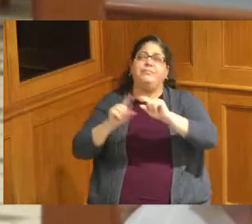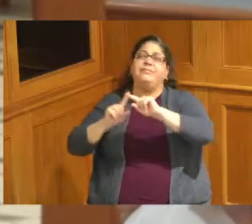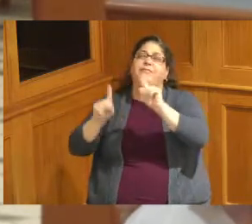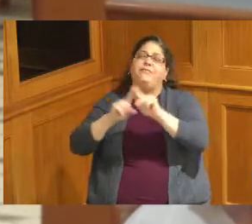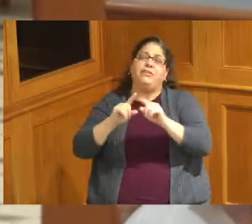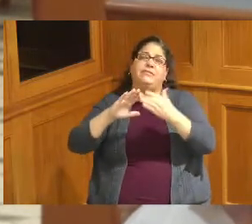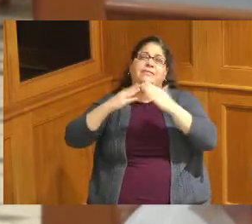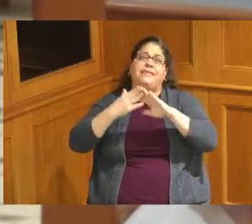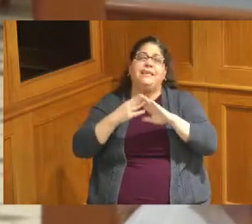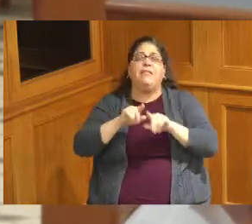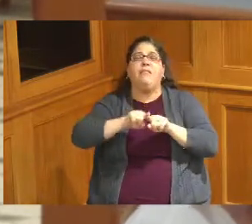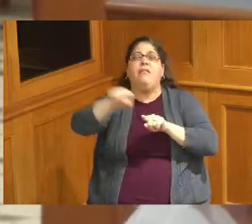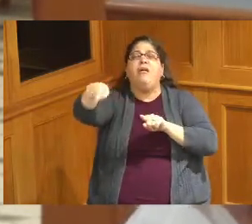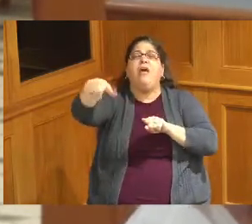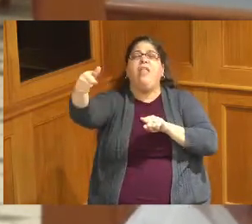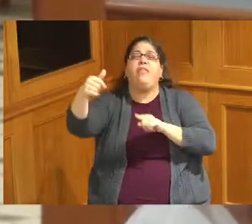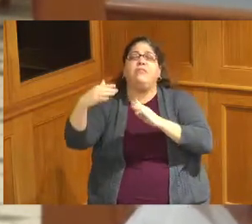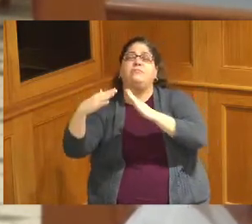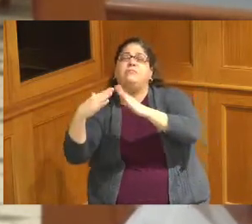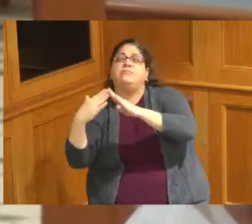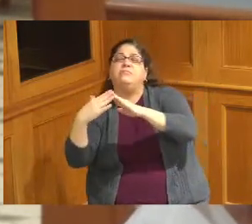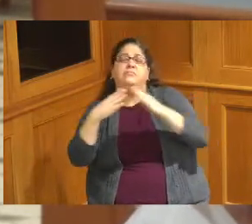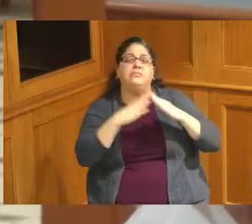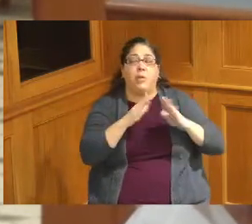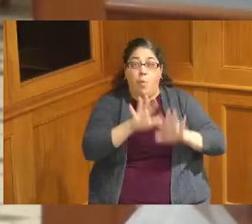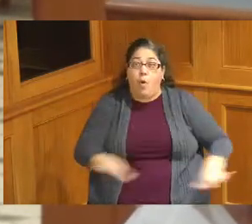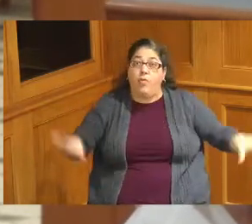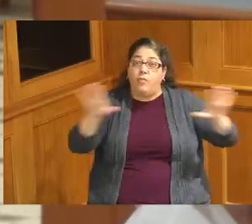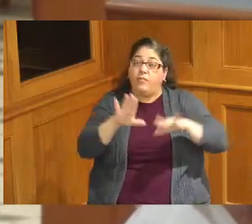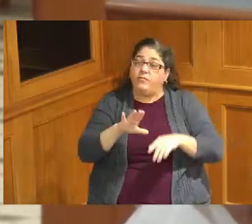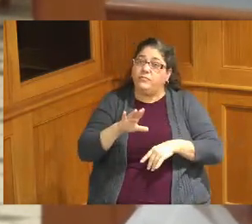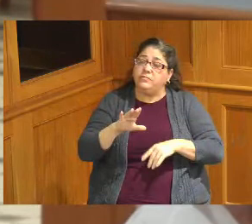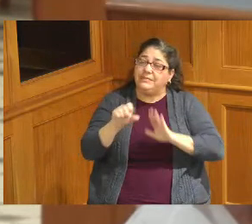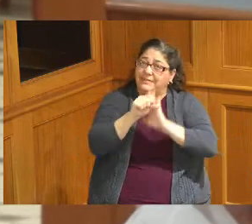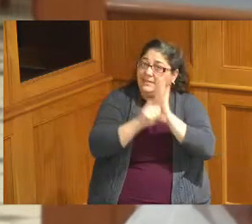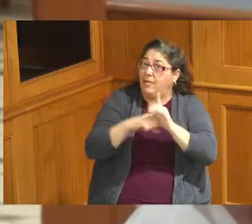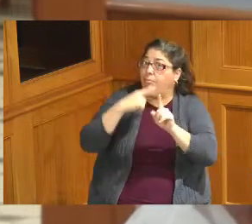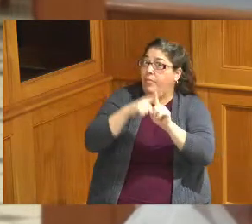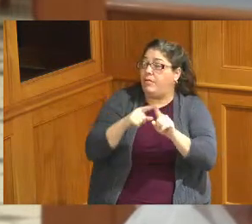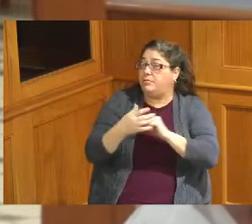and municipalities across, not really across the country, but especially in Ohio,